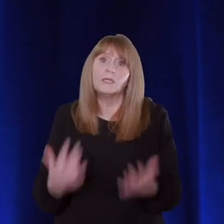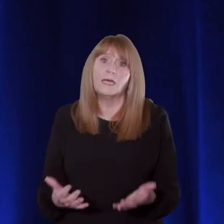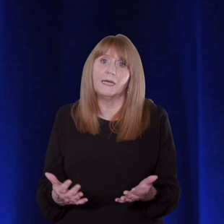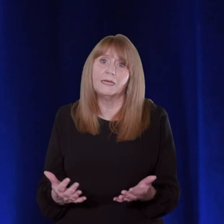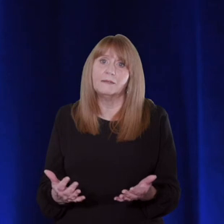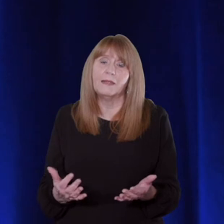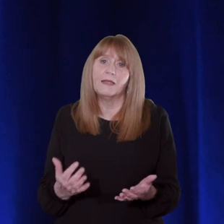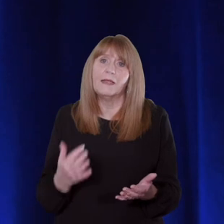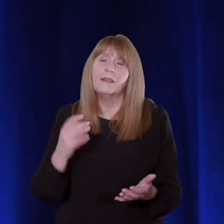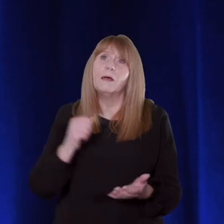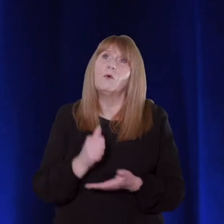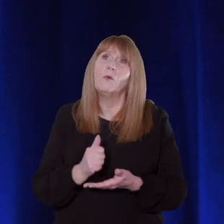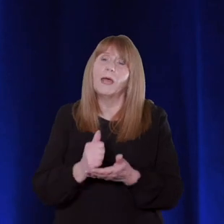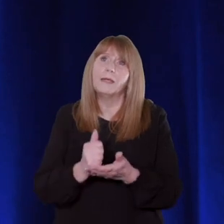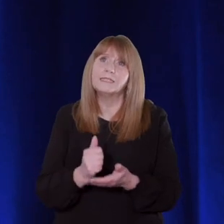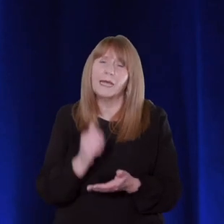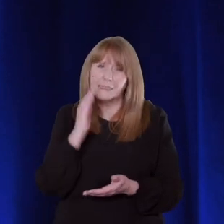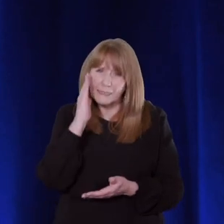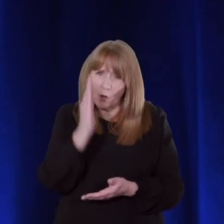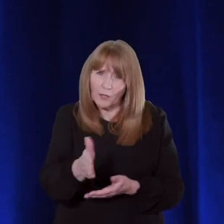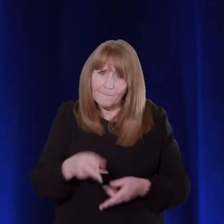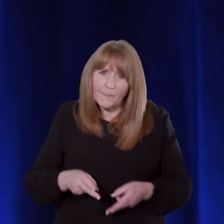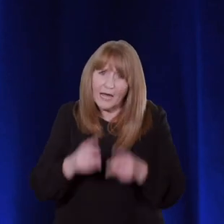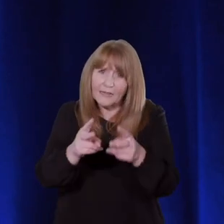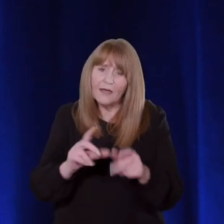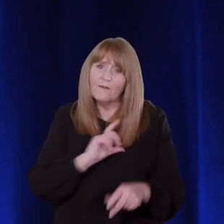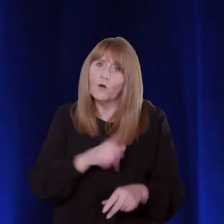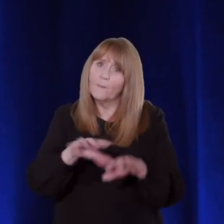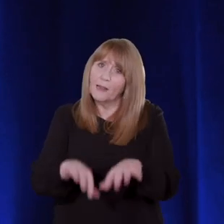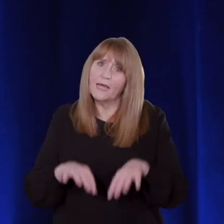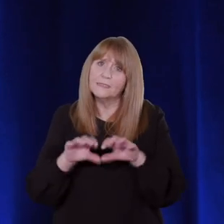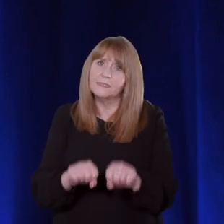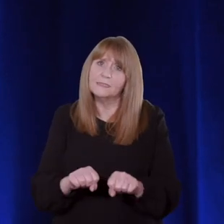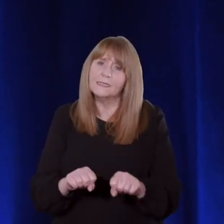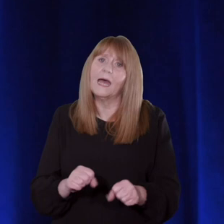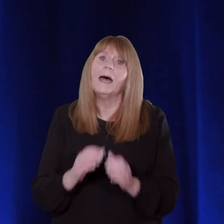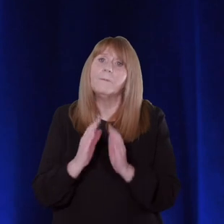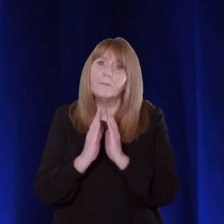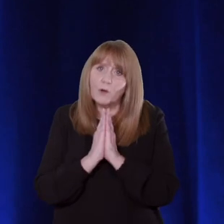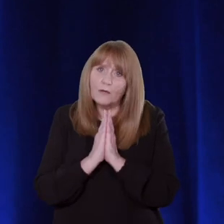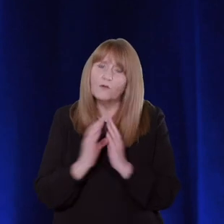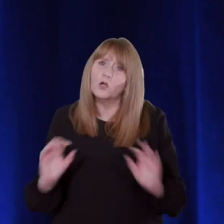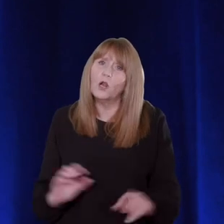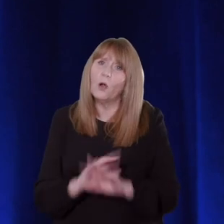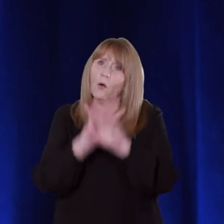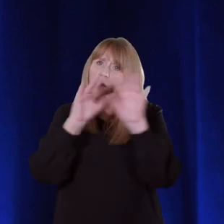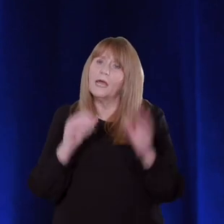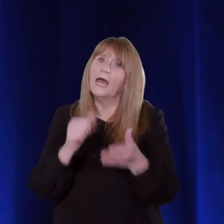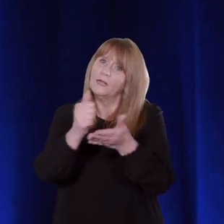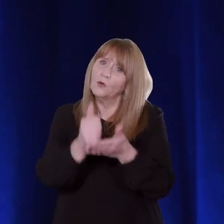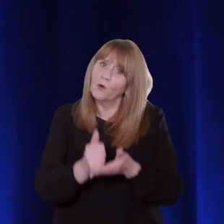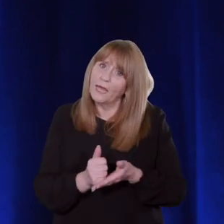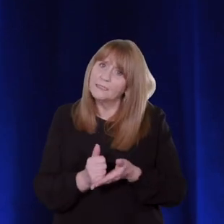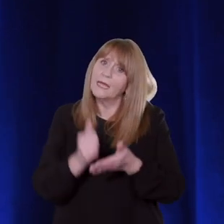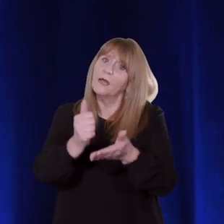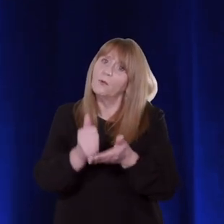course for blessing. In Jesus' name, I just give you the glory and pray grace, grace, grace right now. Amen. Do